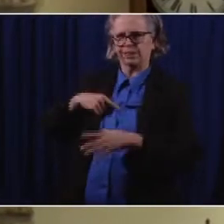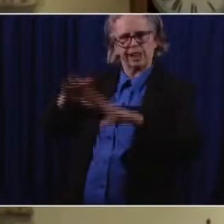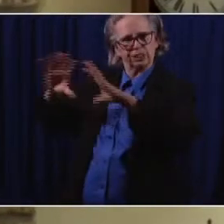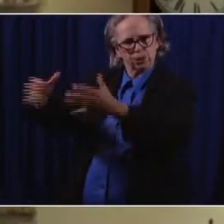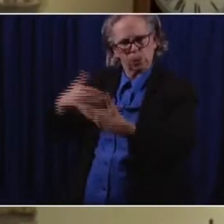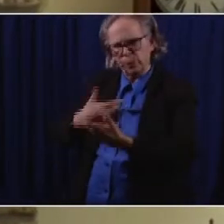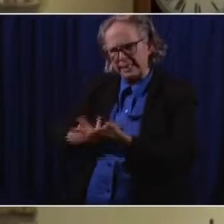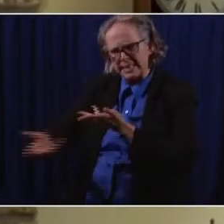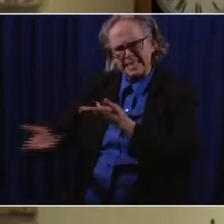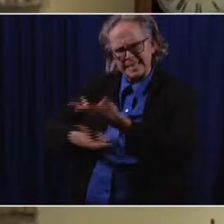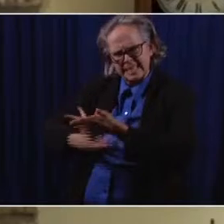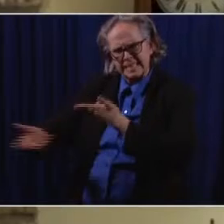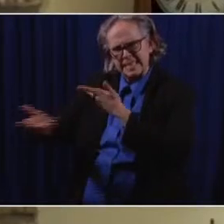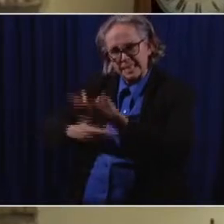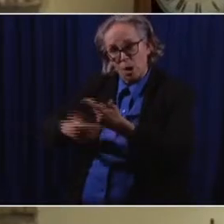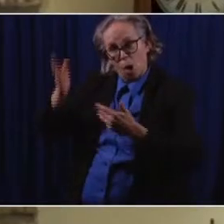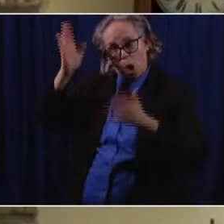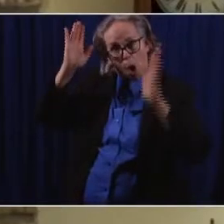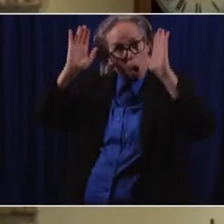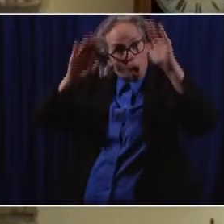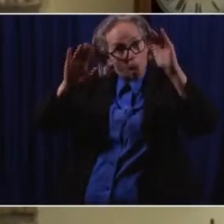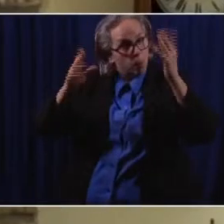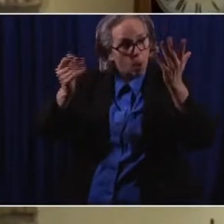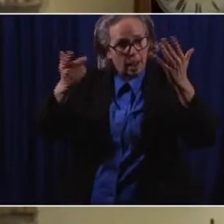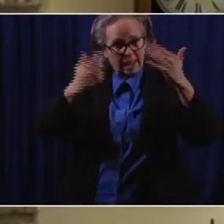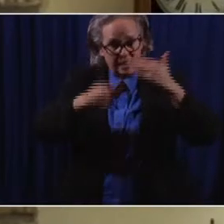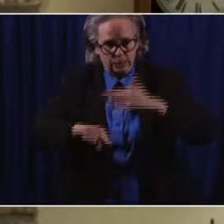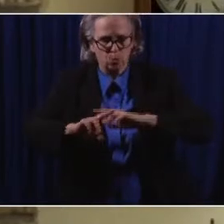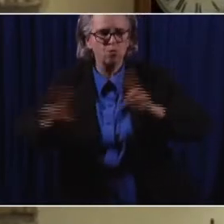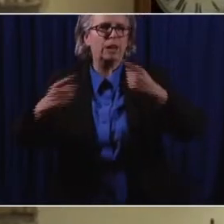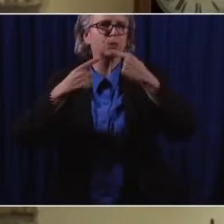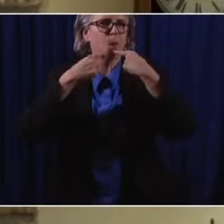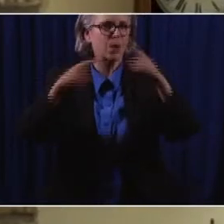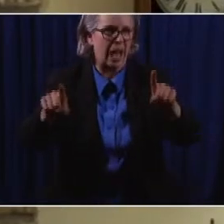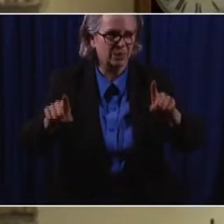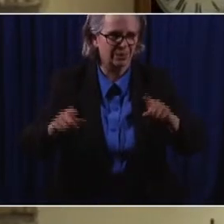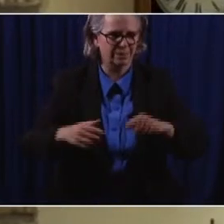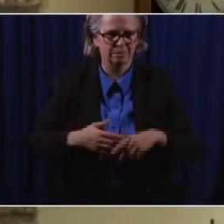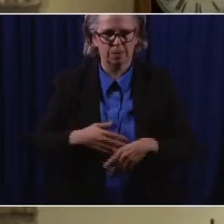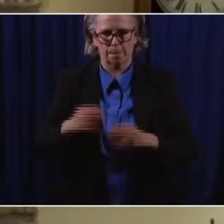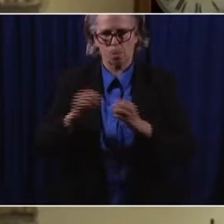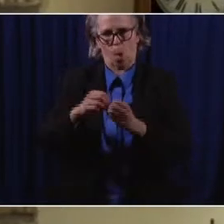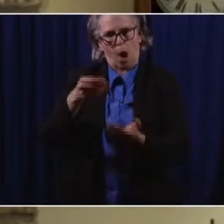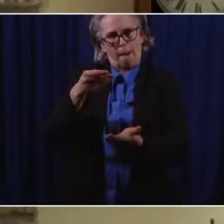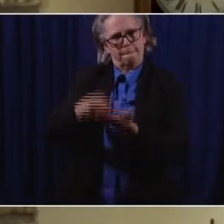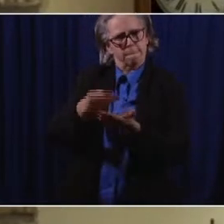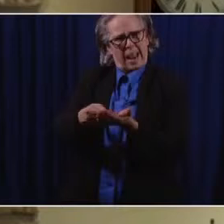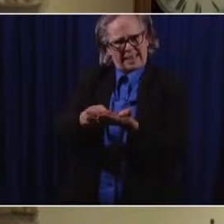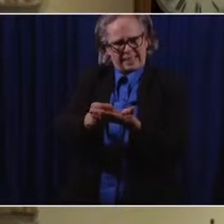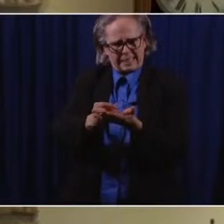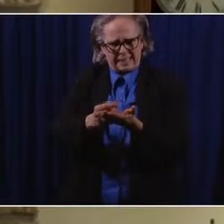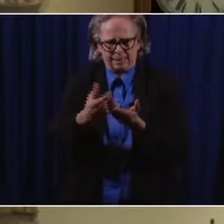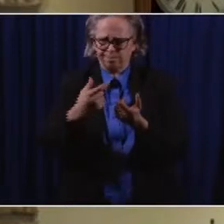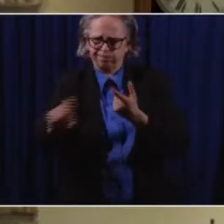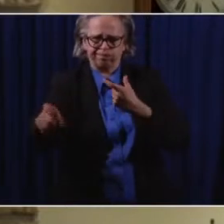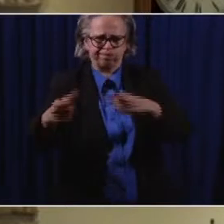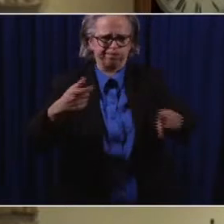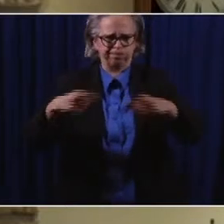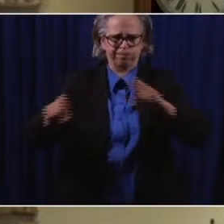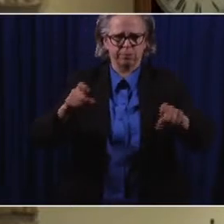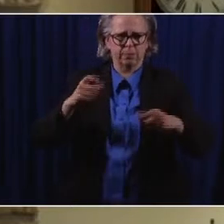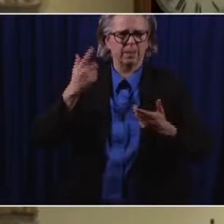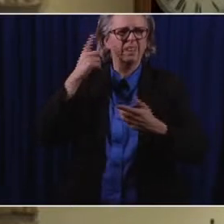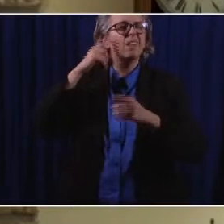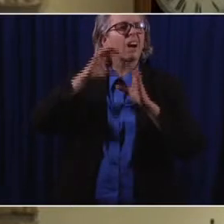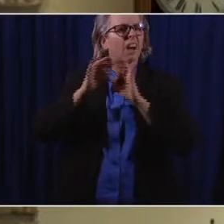early next week about some money that we will take, the coronavirus money that we